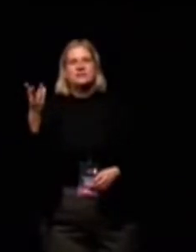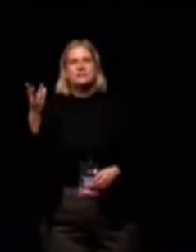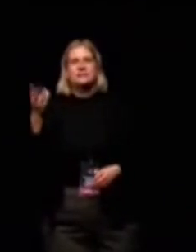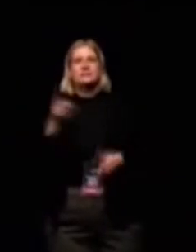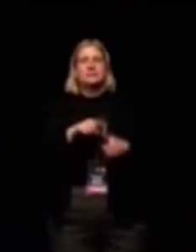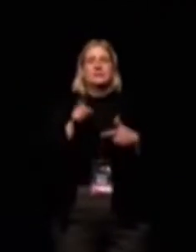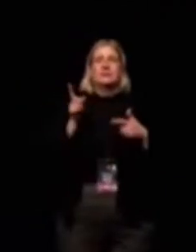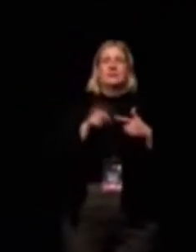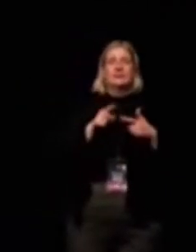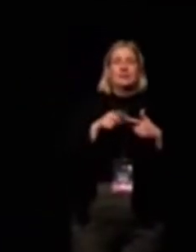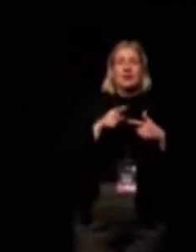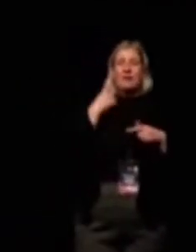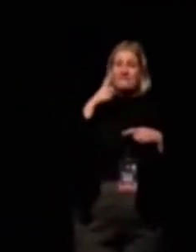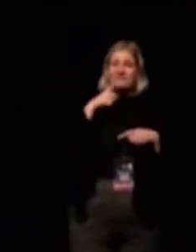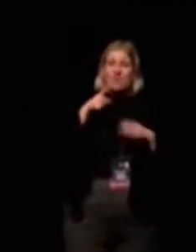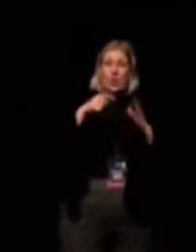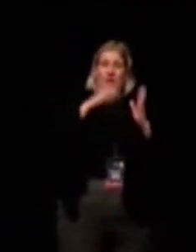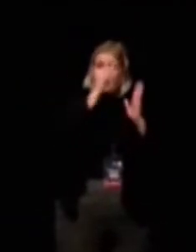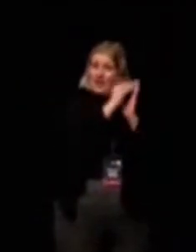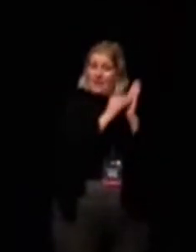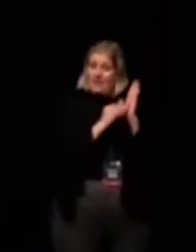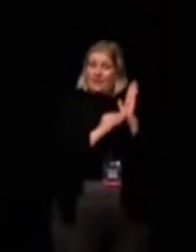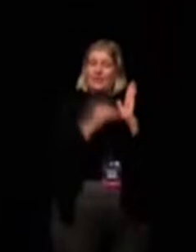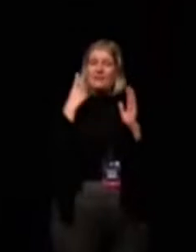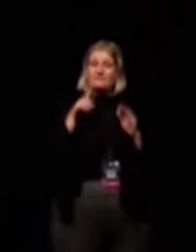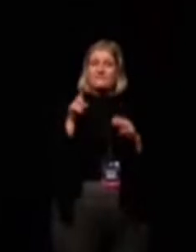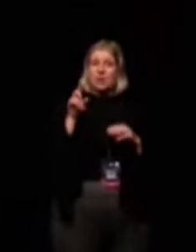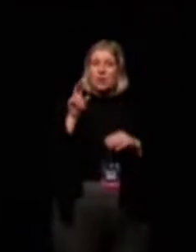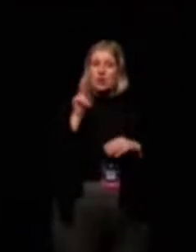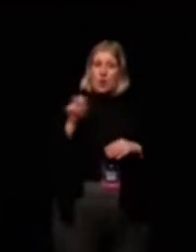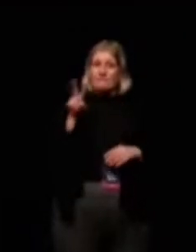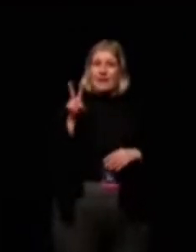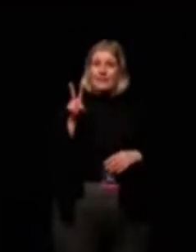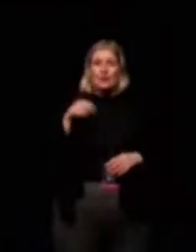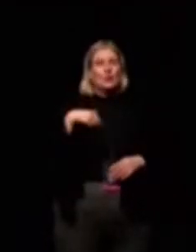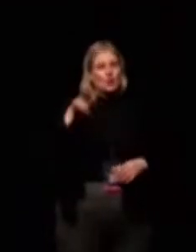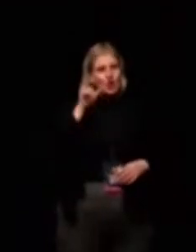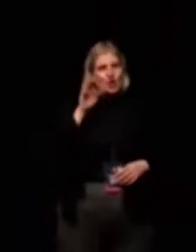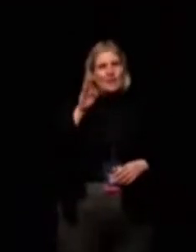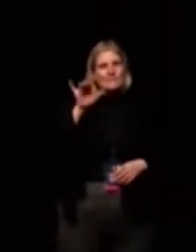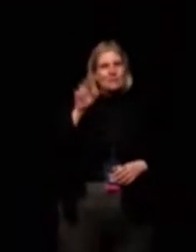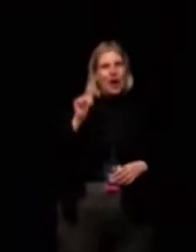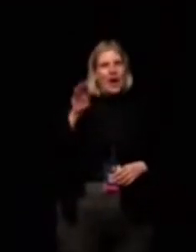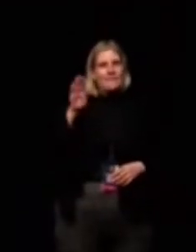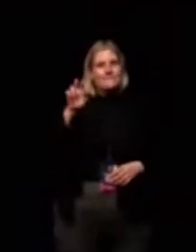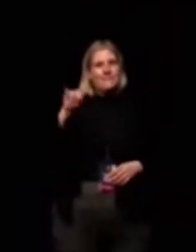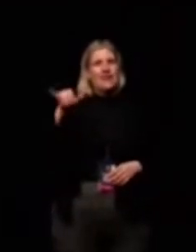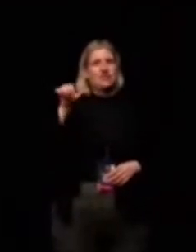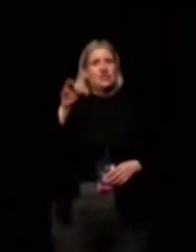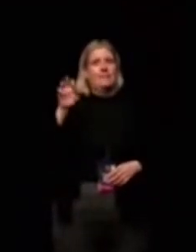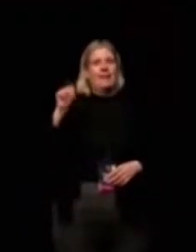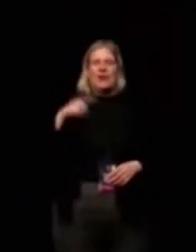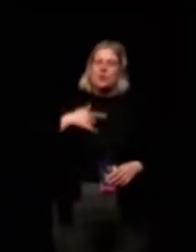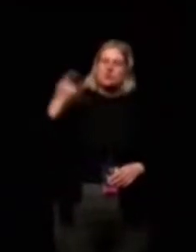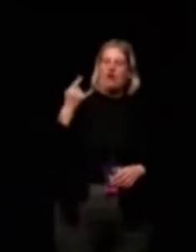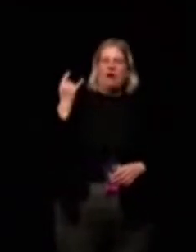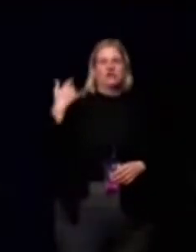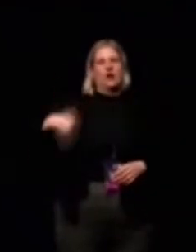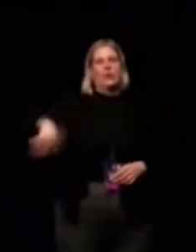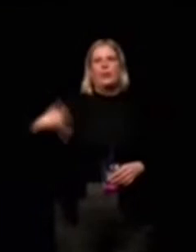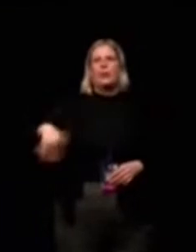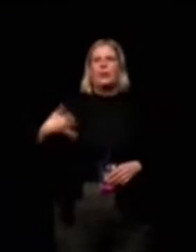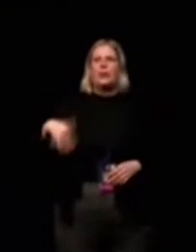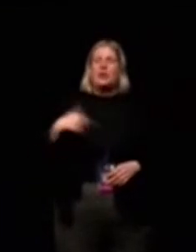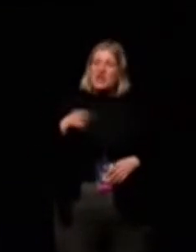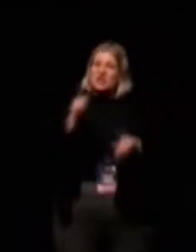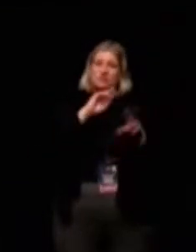our ticket in November. And you heard from our Lieutenant Governor, Brian Benjamin. He is a rock star, and he's trying to